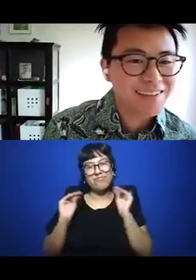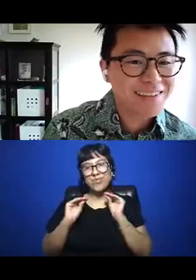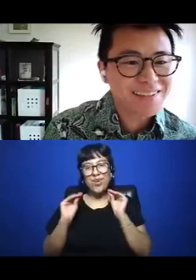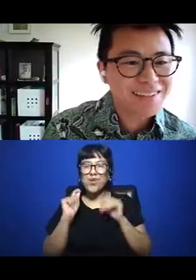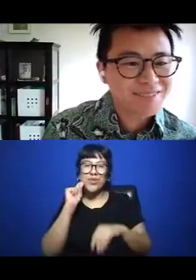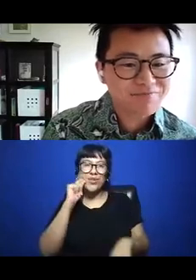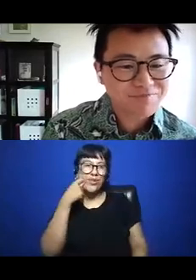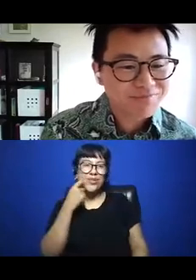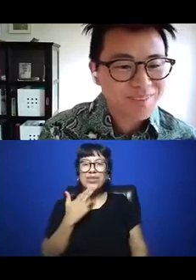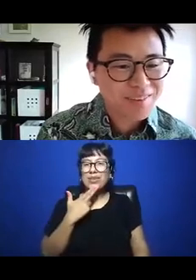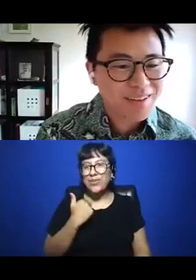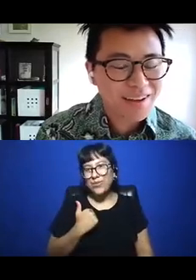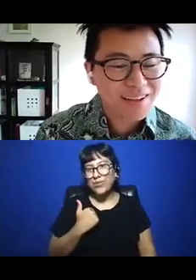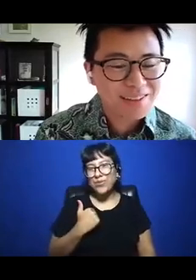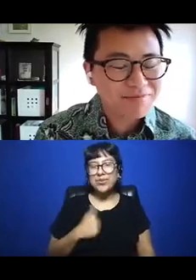like